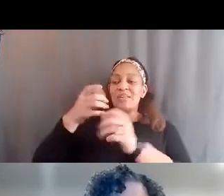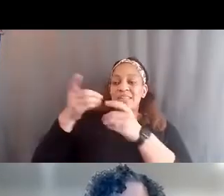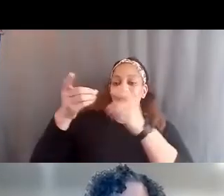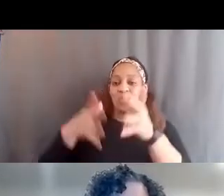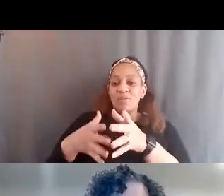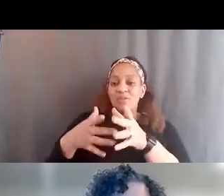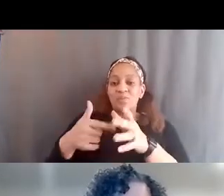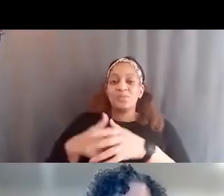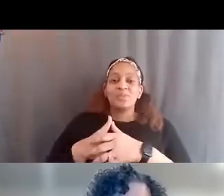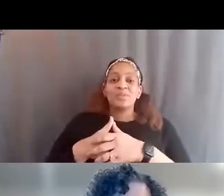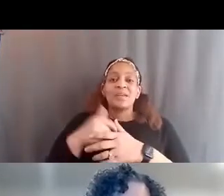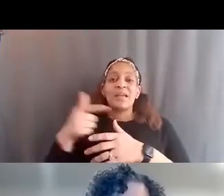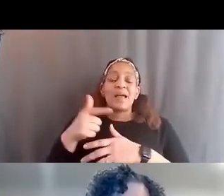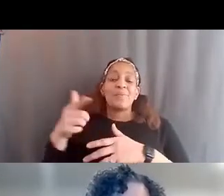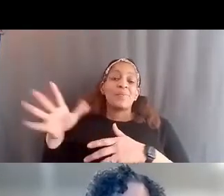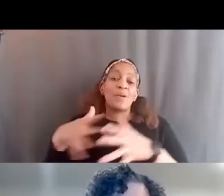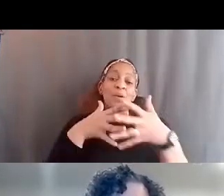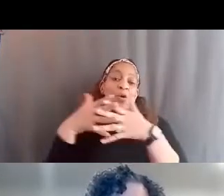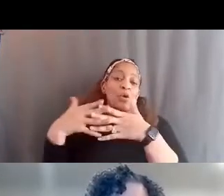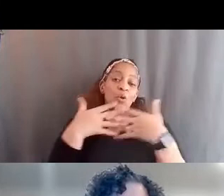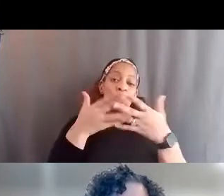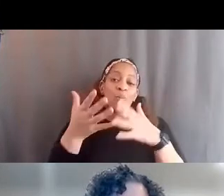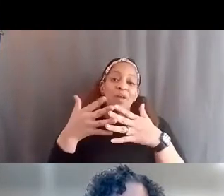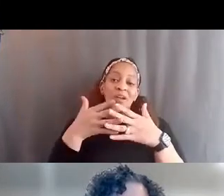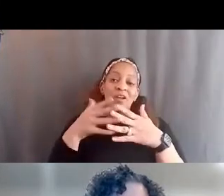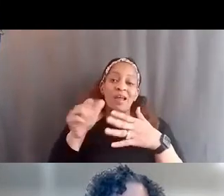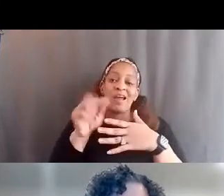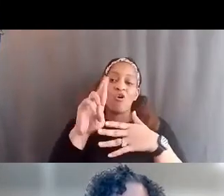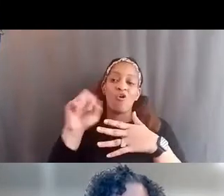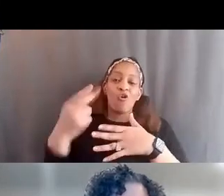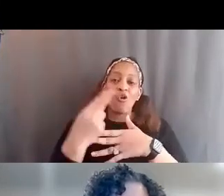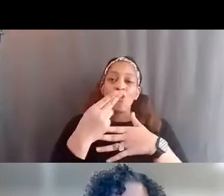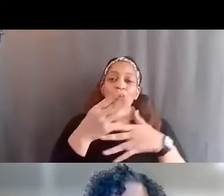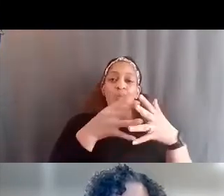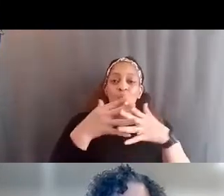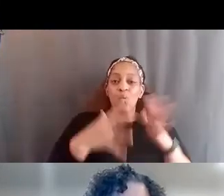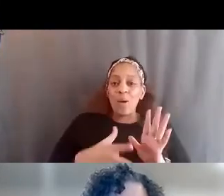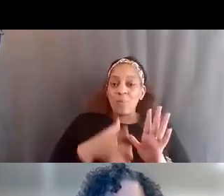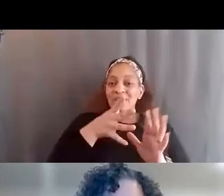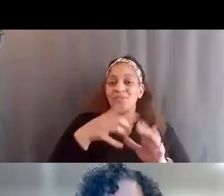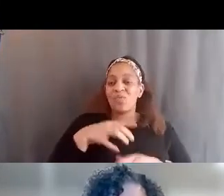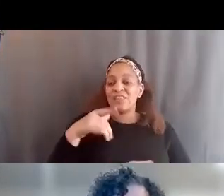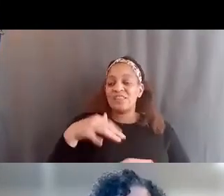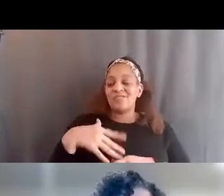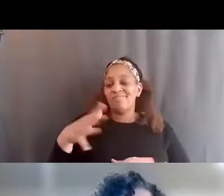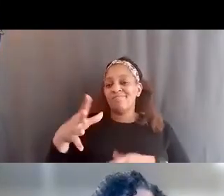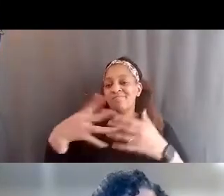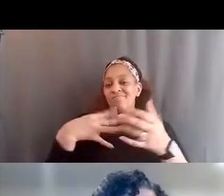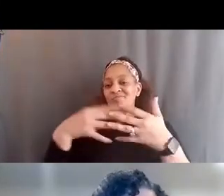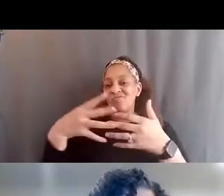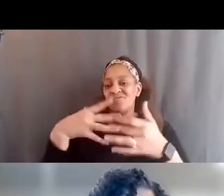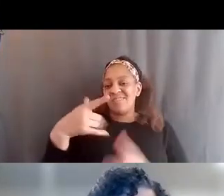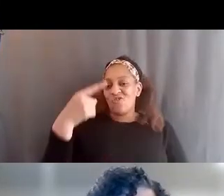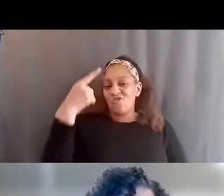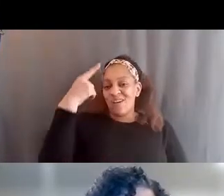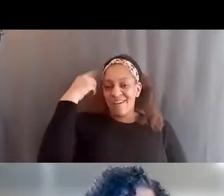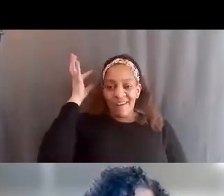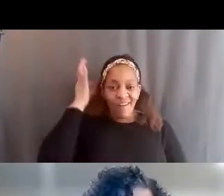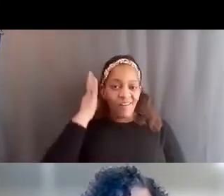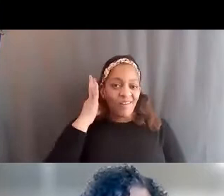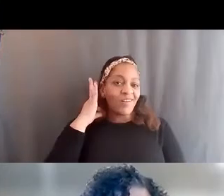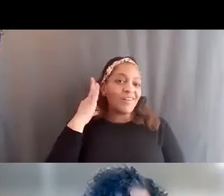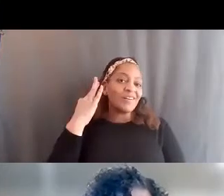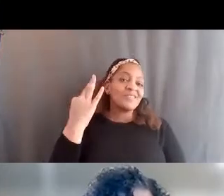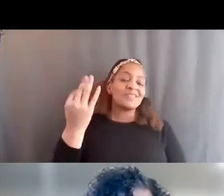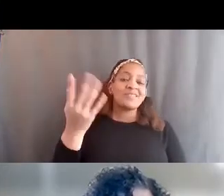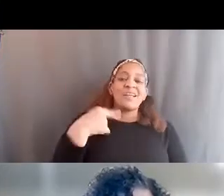pepper, curly short hair, and today I'm wearing cat eye glasses, a gold necklace, and a black,